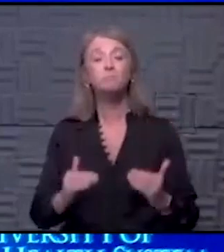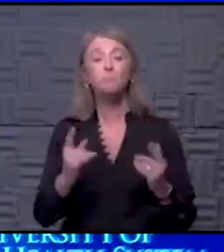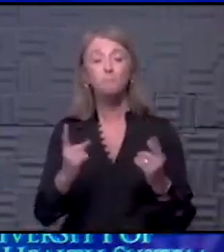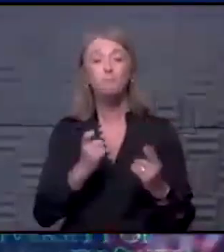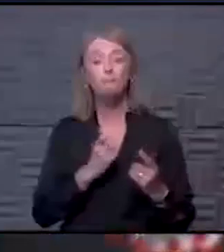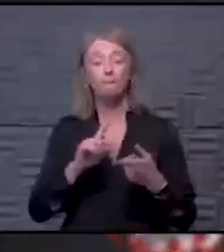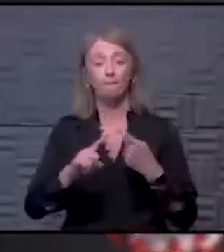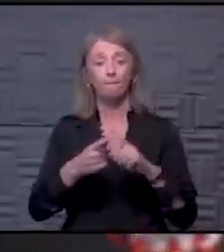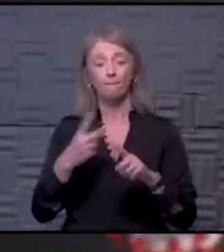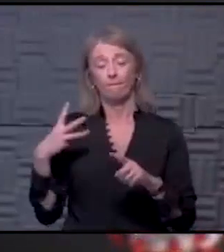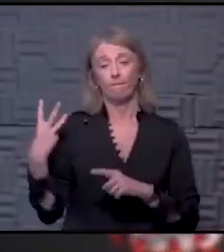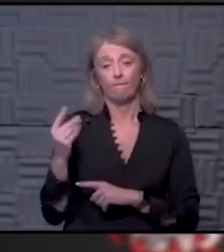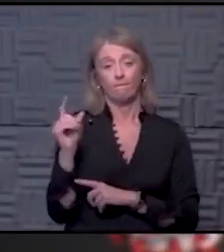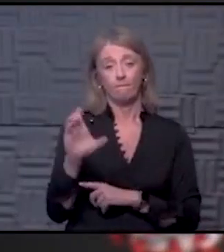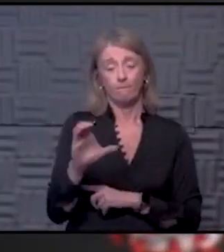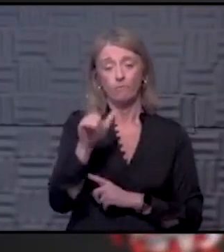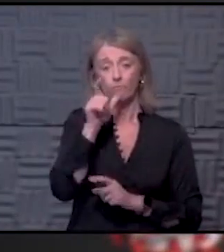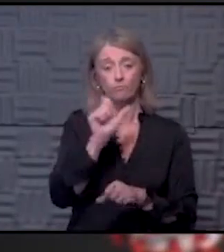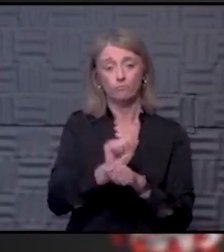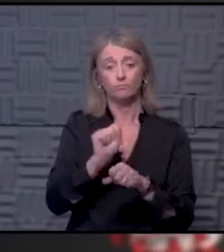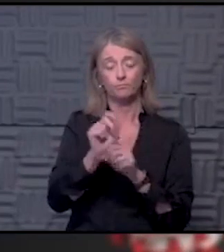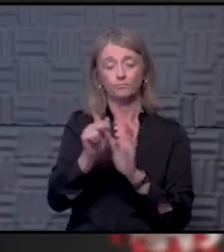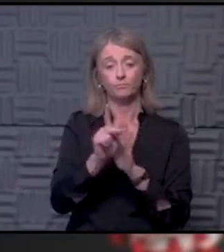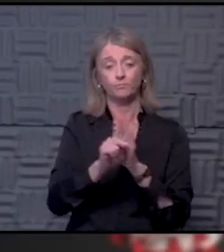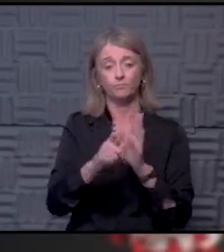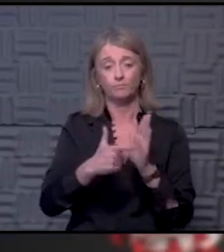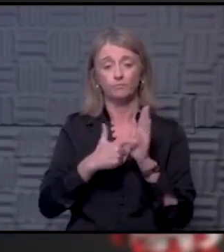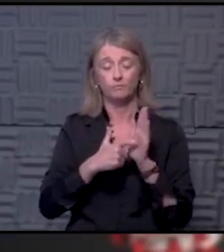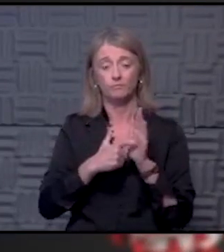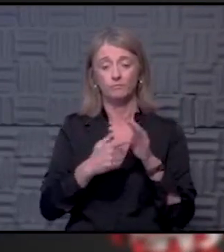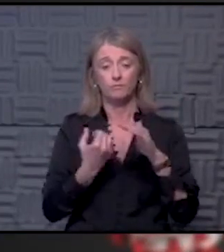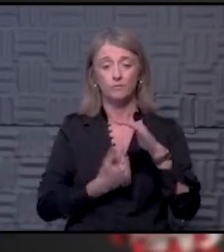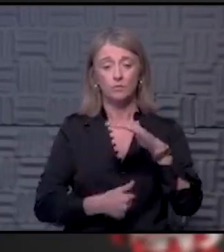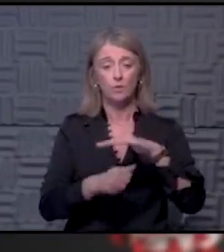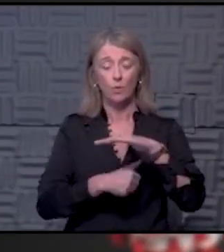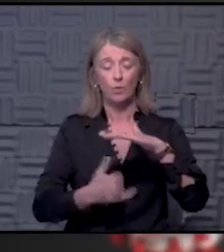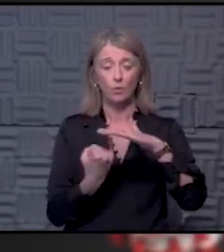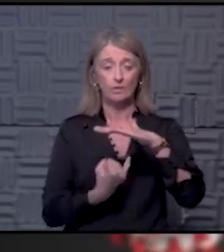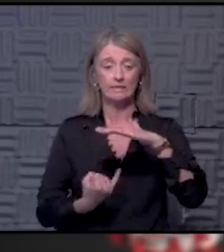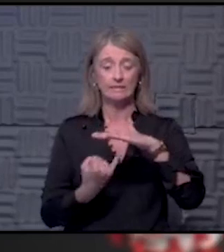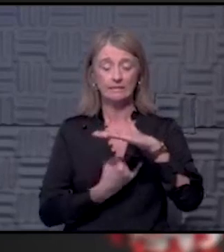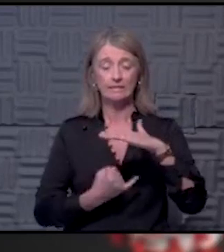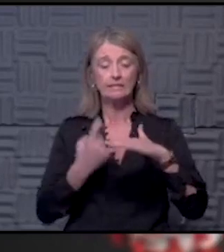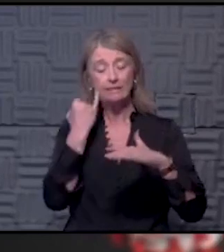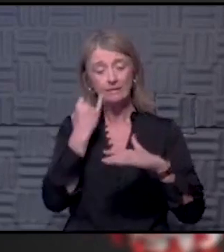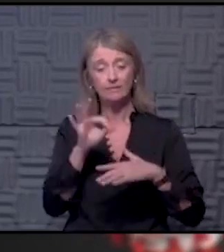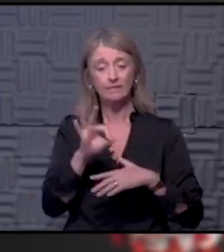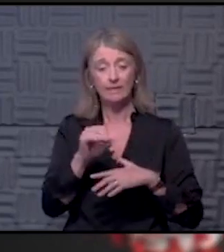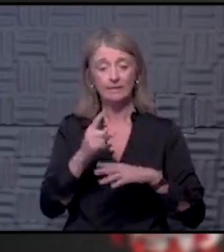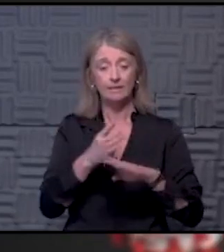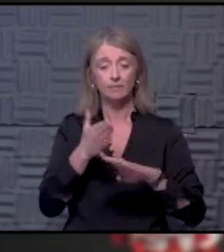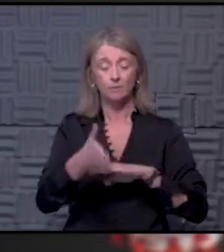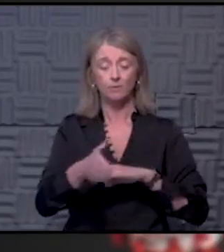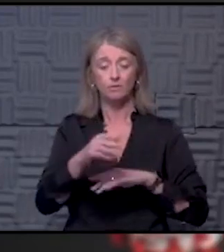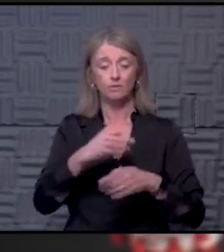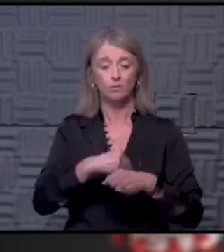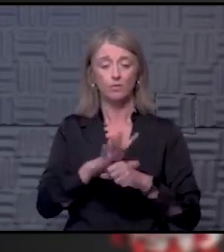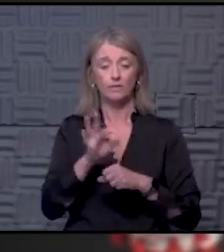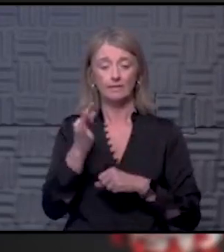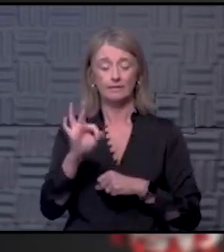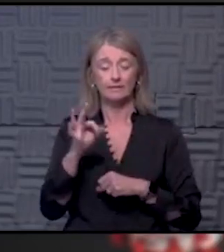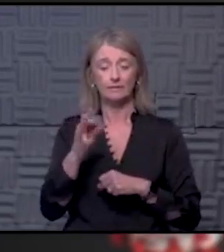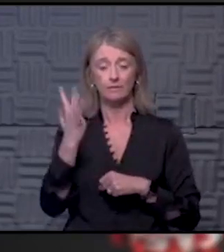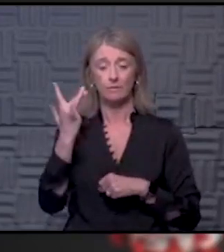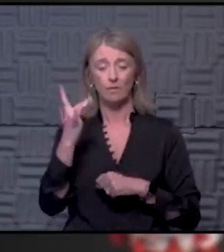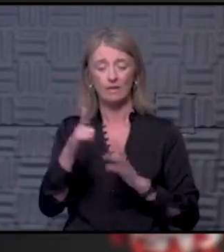have a friend in Washington, D.C., whose work policy requires they quarantine if they are 90 days post-vaccine and are exposed to COVID-19.